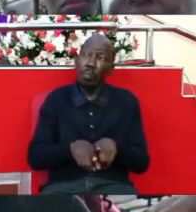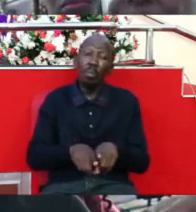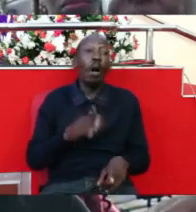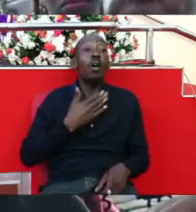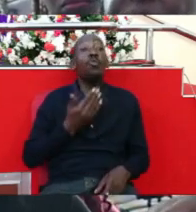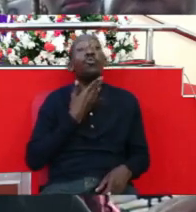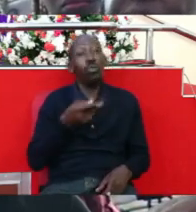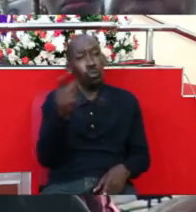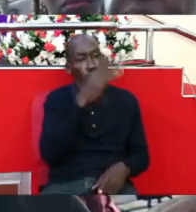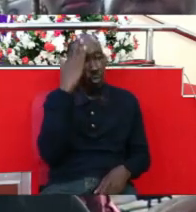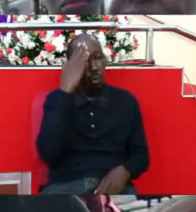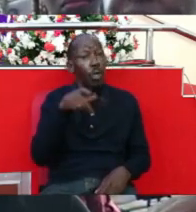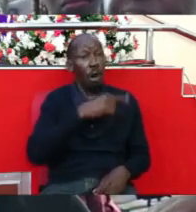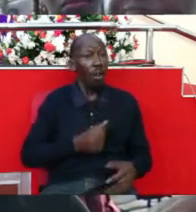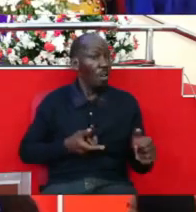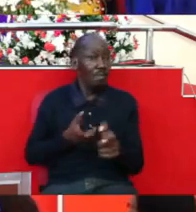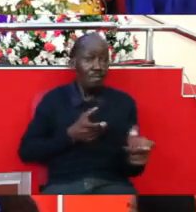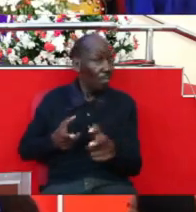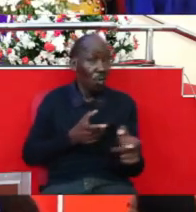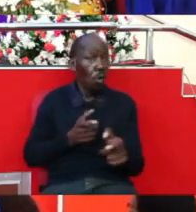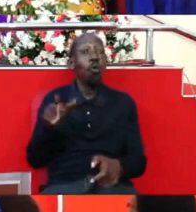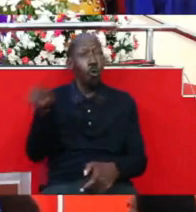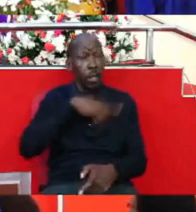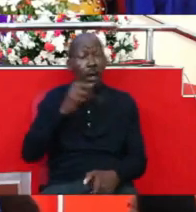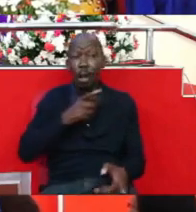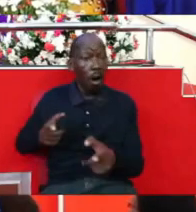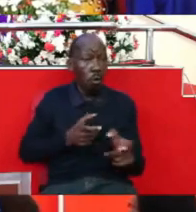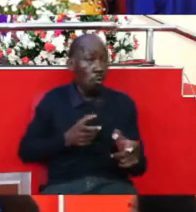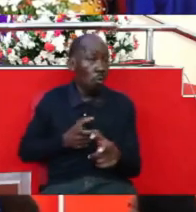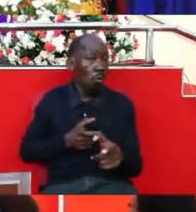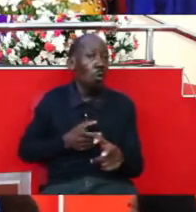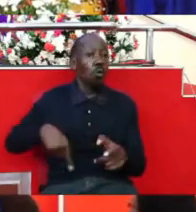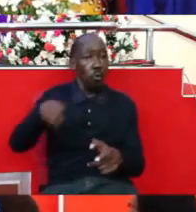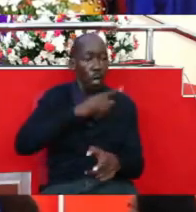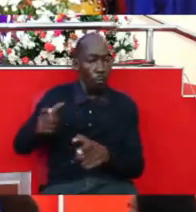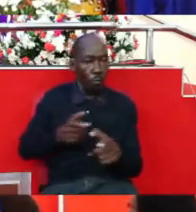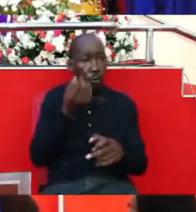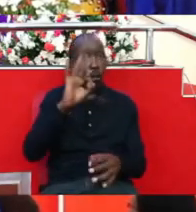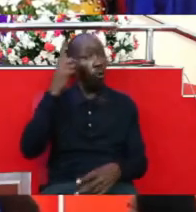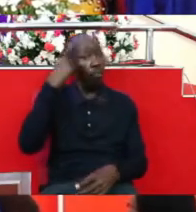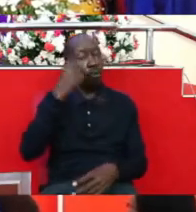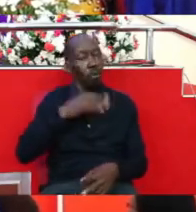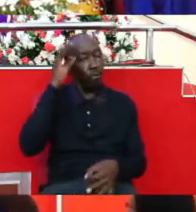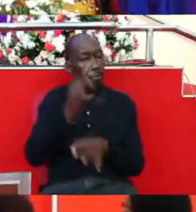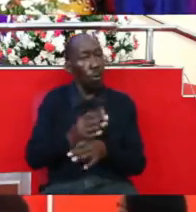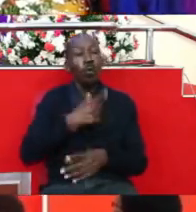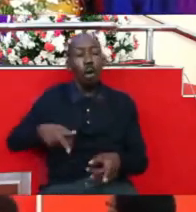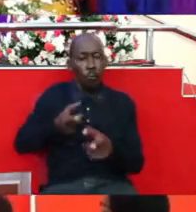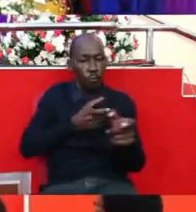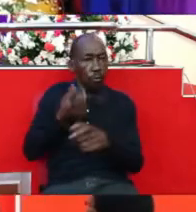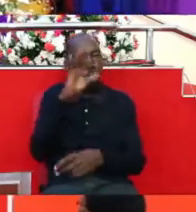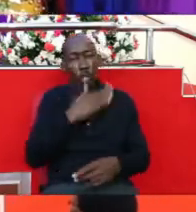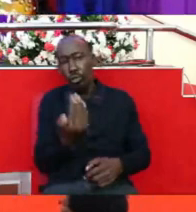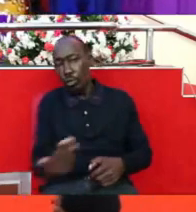want you to know we are in a battle. Nataka ujue tuko vitani. We are in a war. Tuko katika vita. We are in a war for our faith. Tuko katika vita imani. We are in a war for our